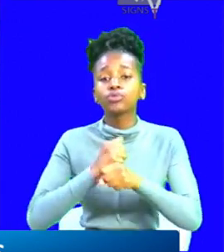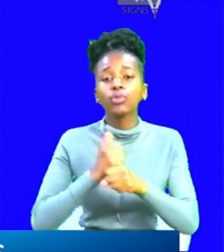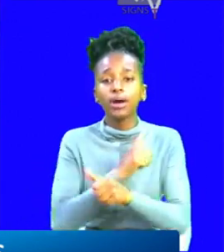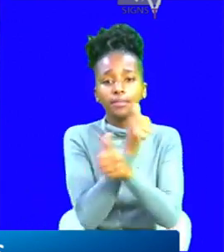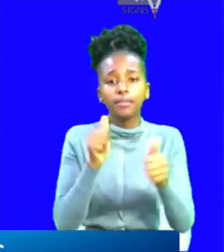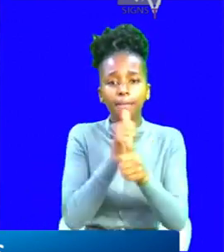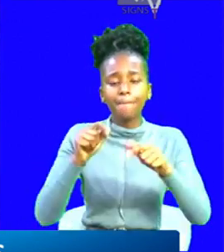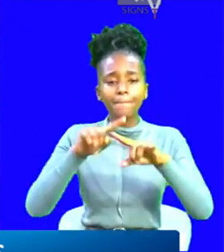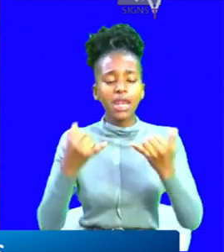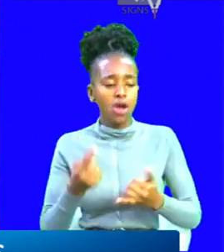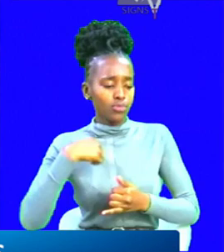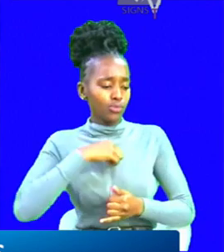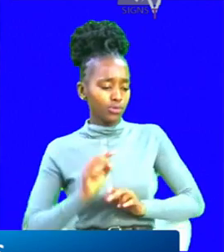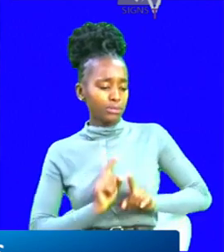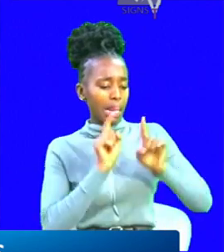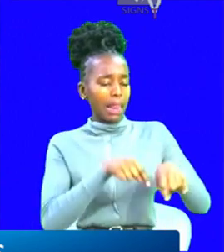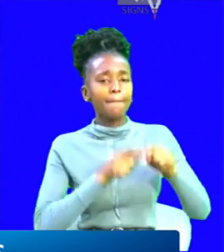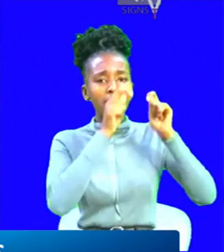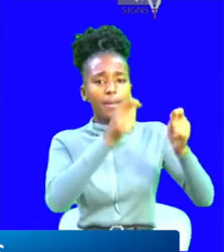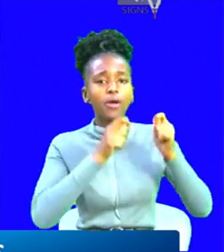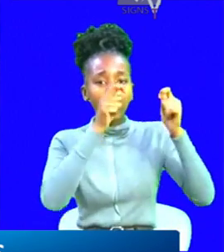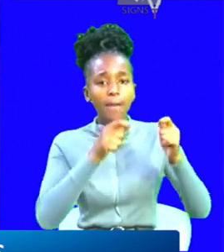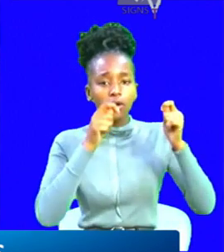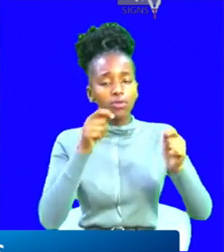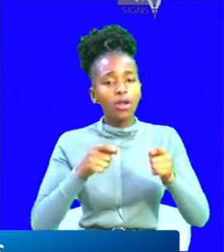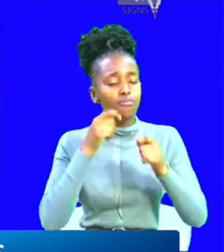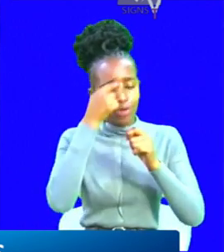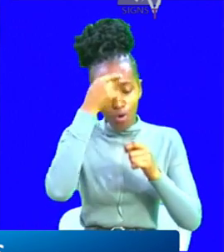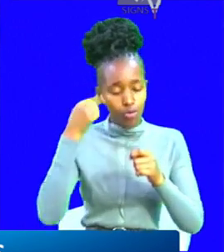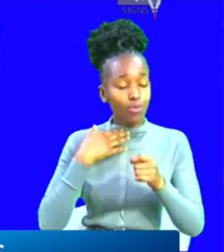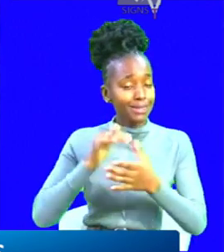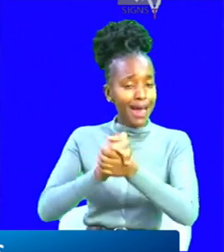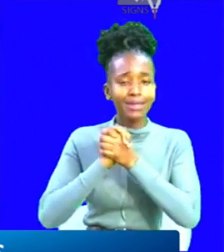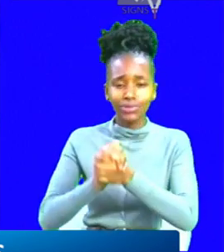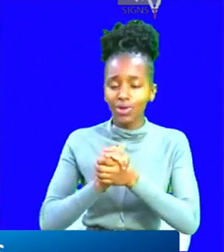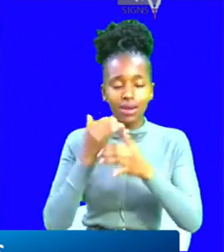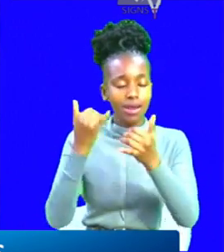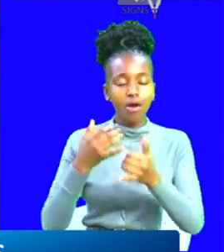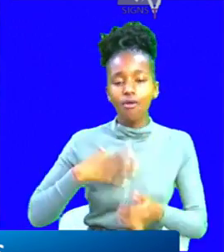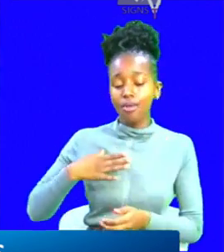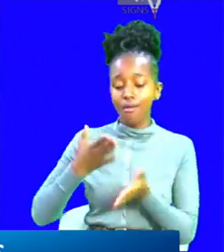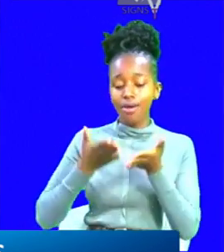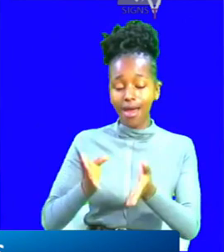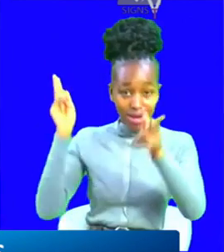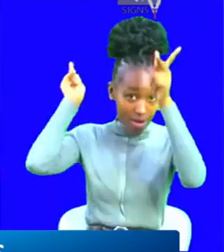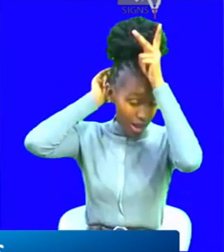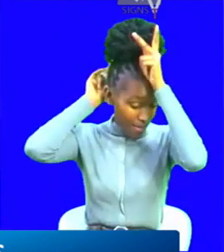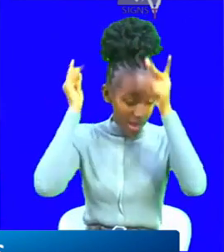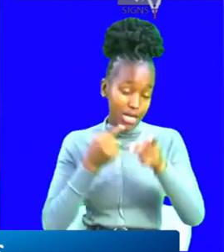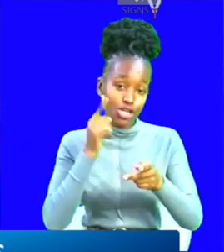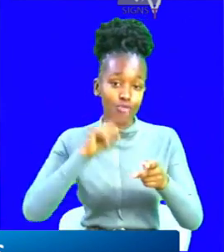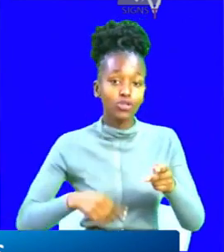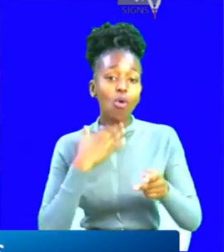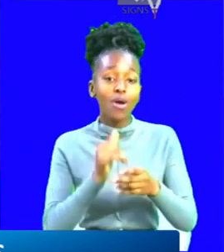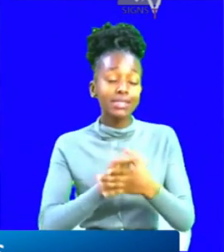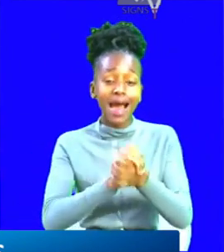kumtisha kwamba mnataka kuleta maandamano ndio mpate handshake. Watu wa Kakamega wamesema hawataki maneno ya handshake. Kakamega